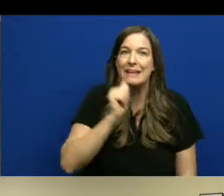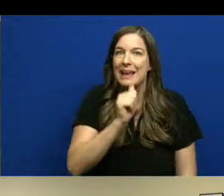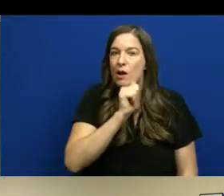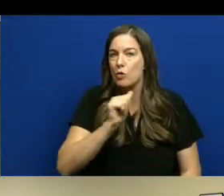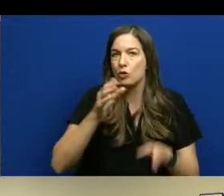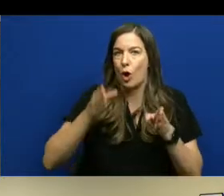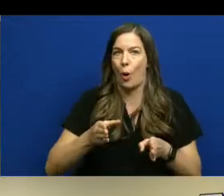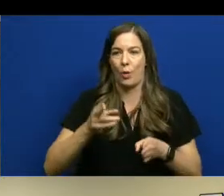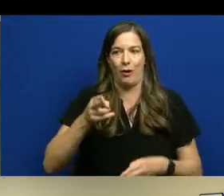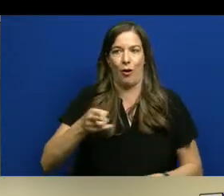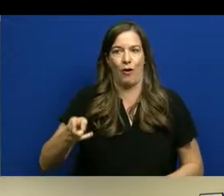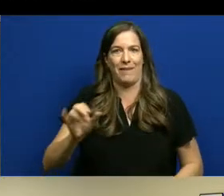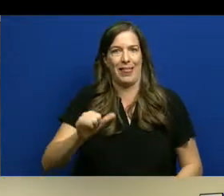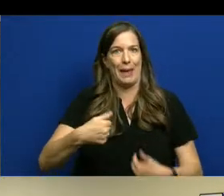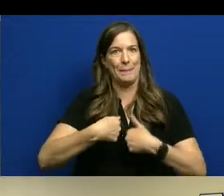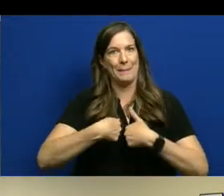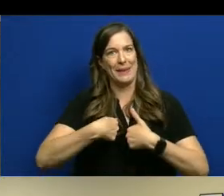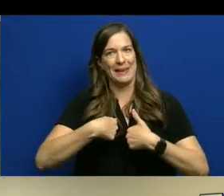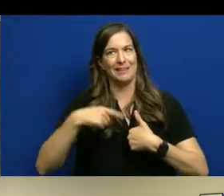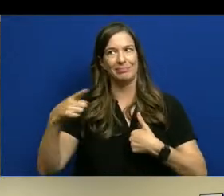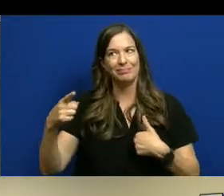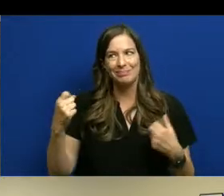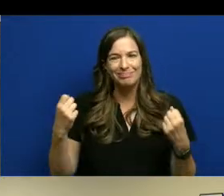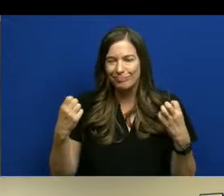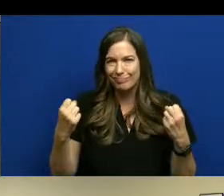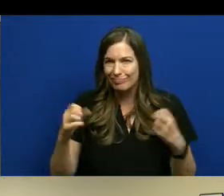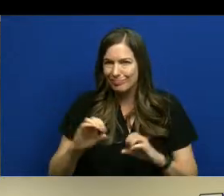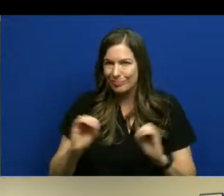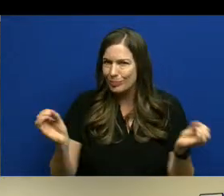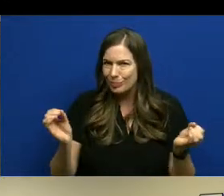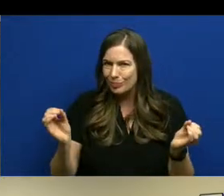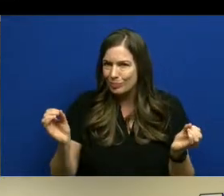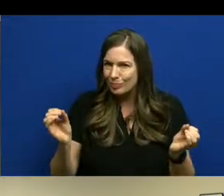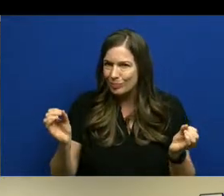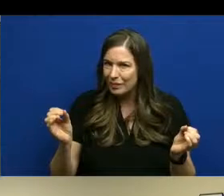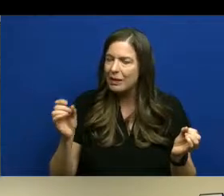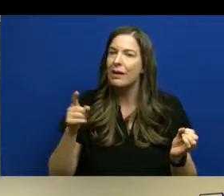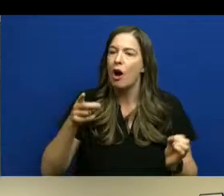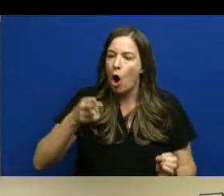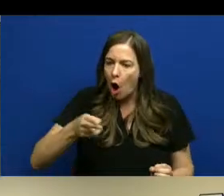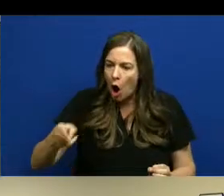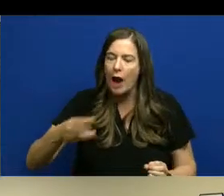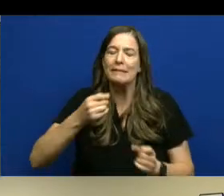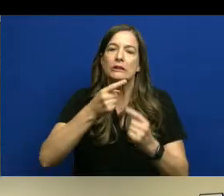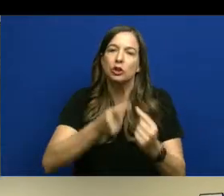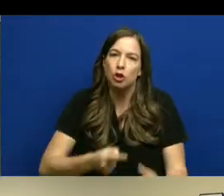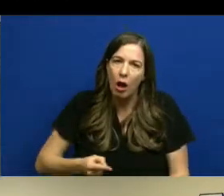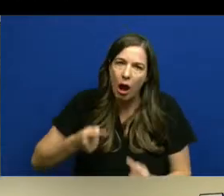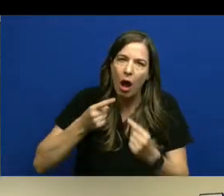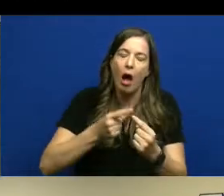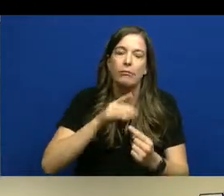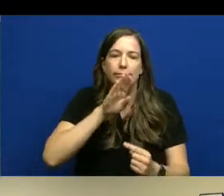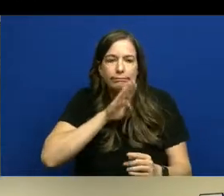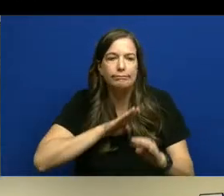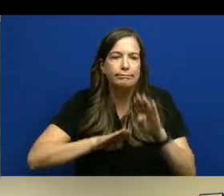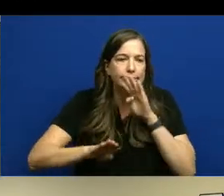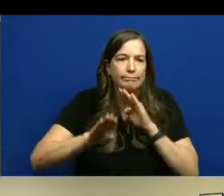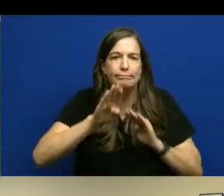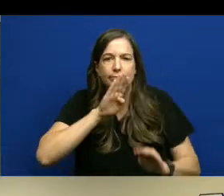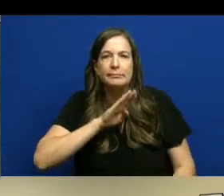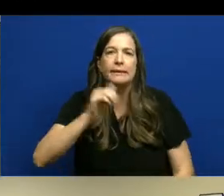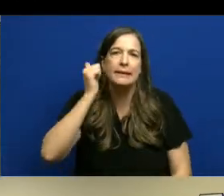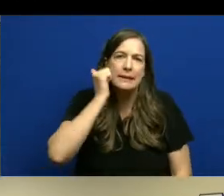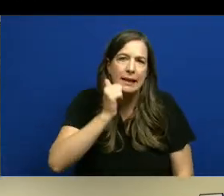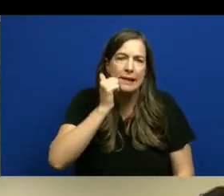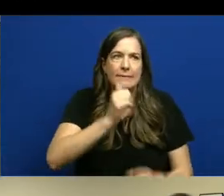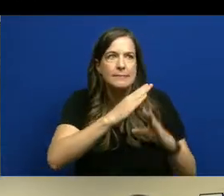me. They do not use American Sign Language. They are hard of hearing and they struggle every single day with barriers related